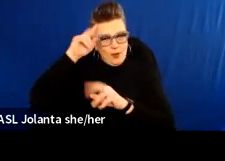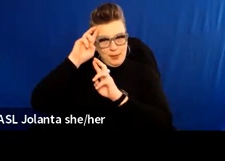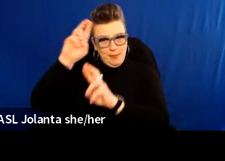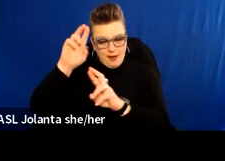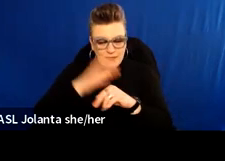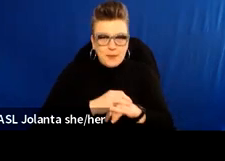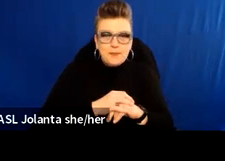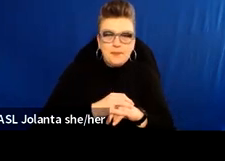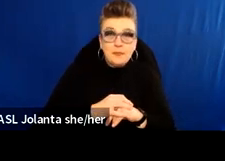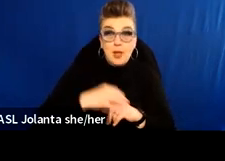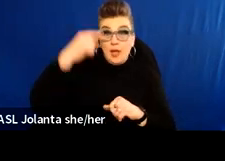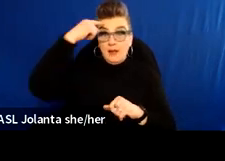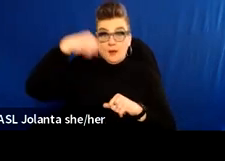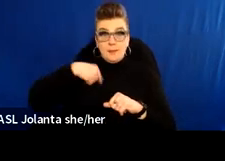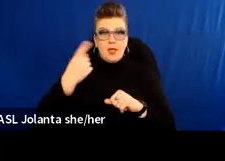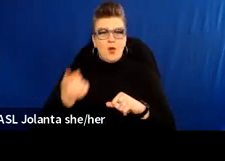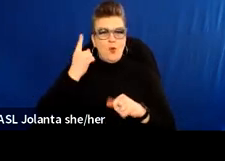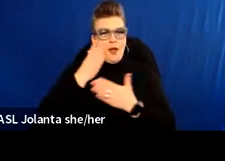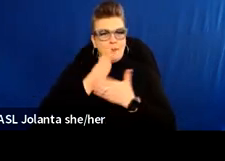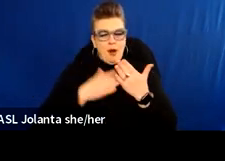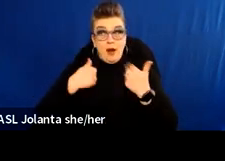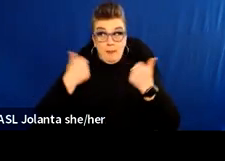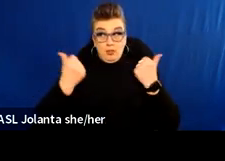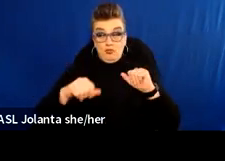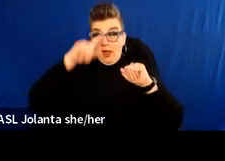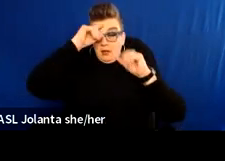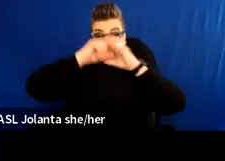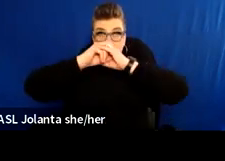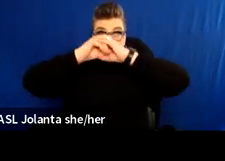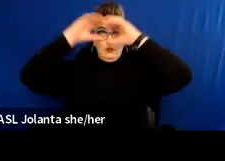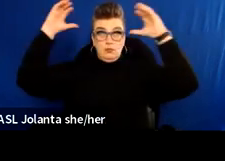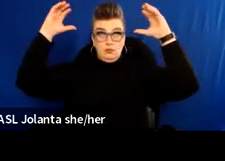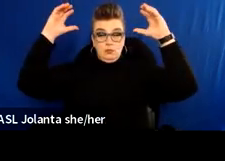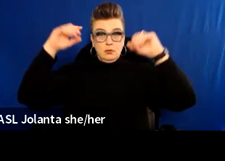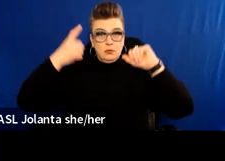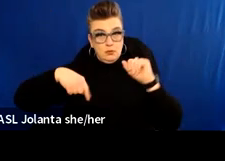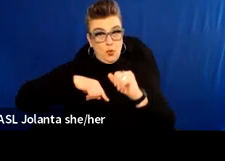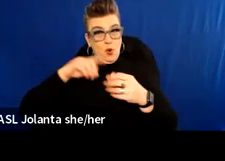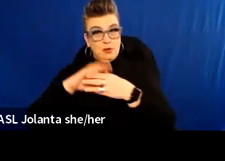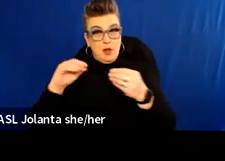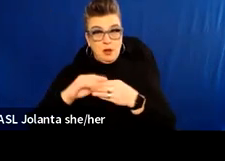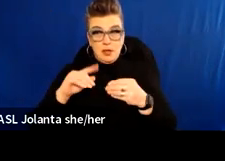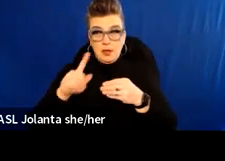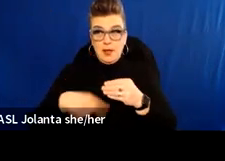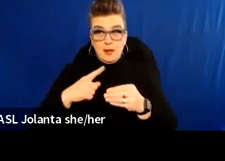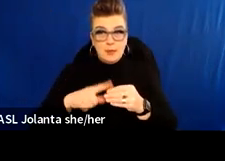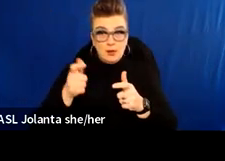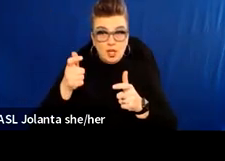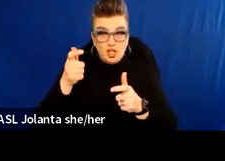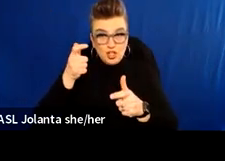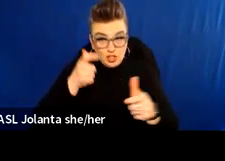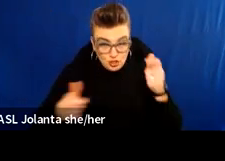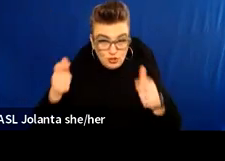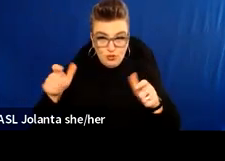the the one piece that i'm trying to conceptualize is we're talking about a significant shift as we